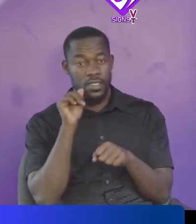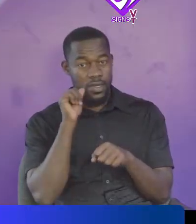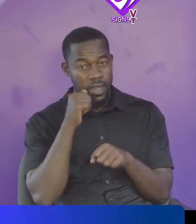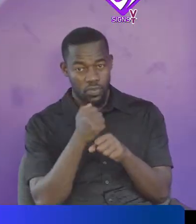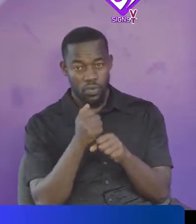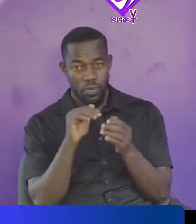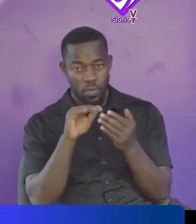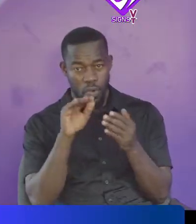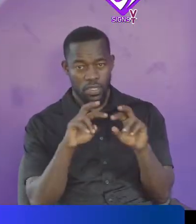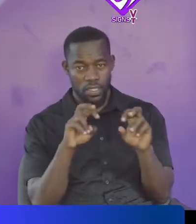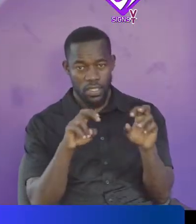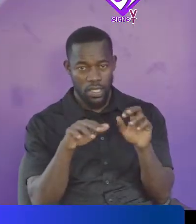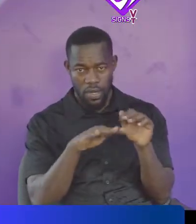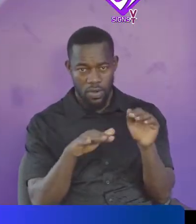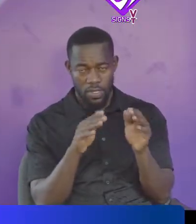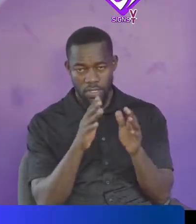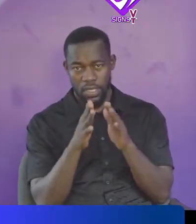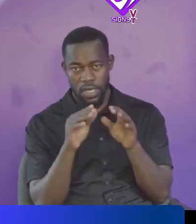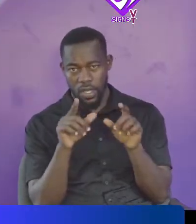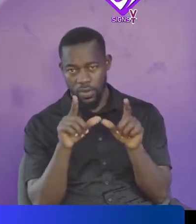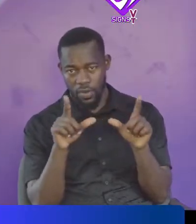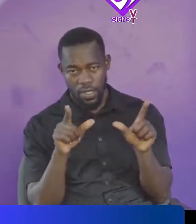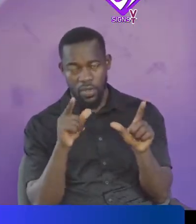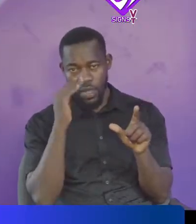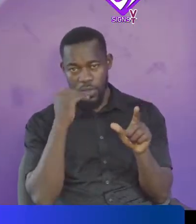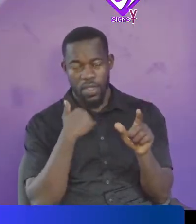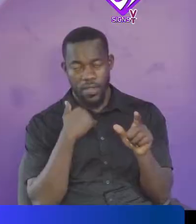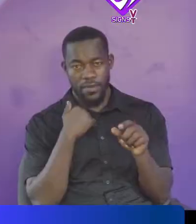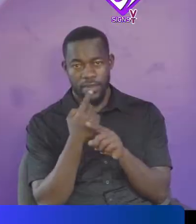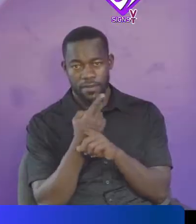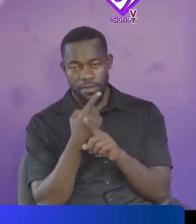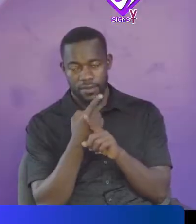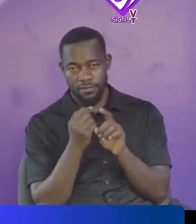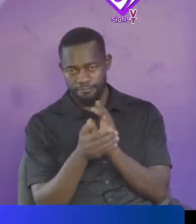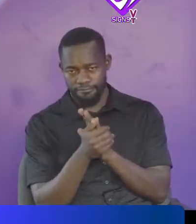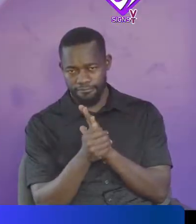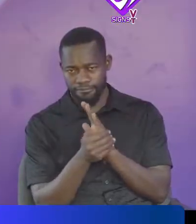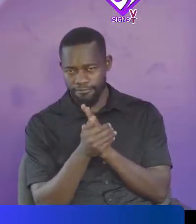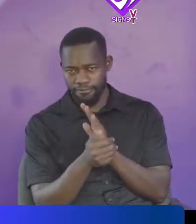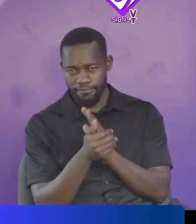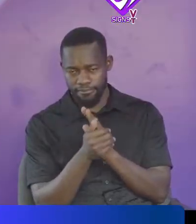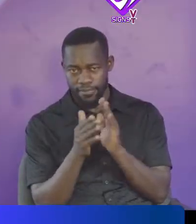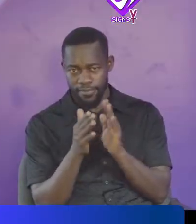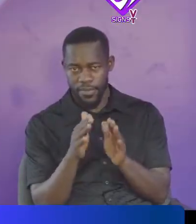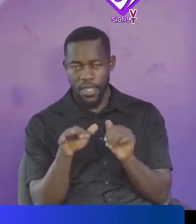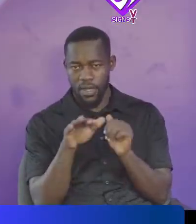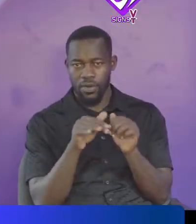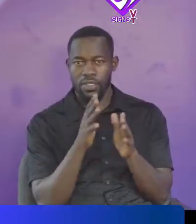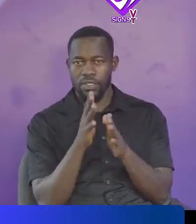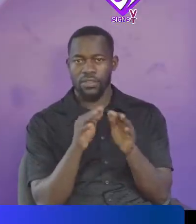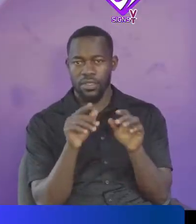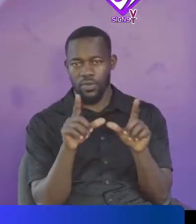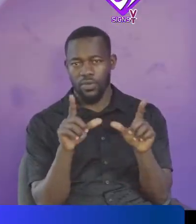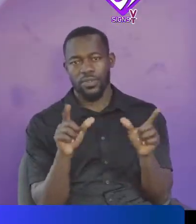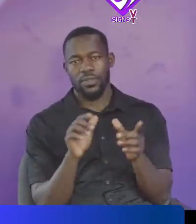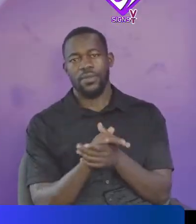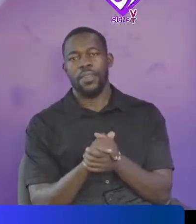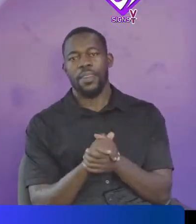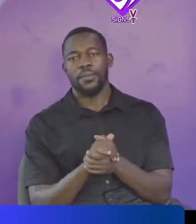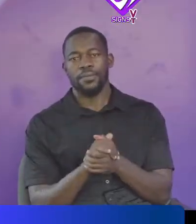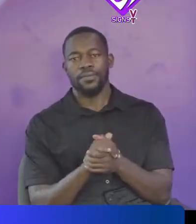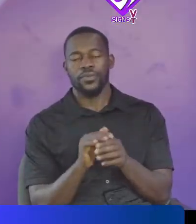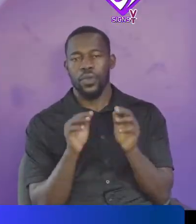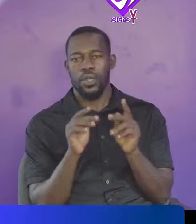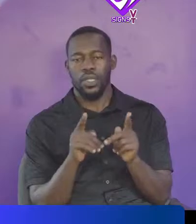that some researchers or scholars around languages a challenge that they could could take up. Talk to us about the